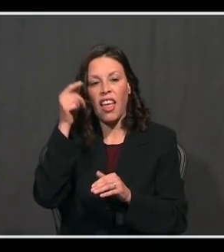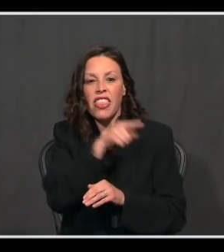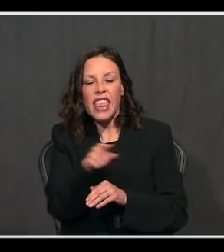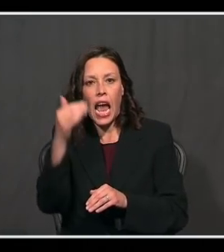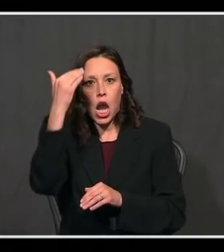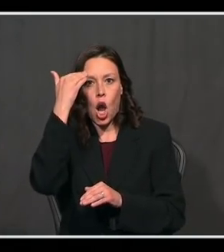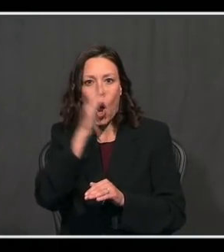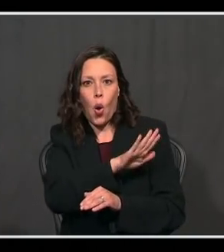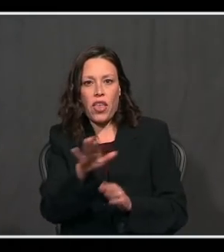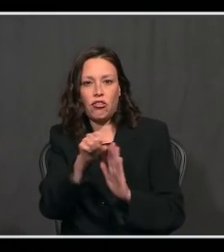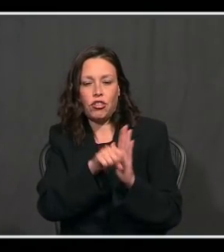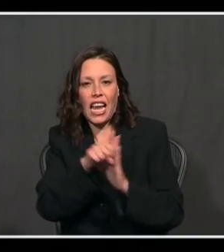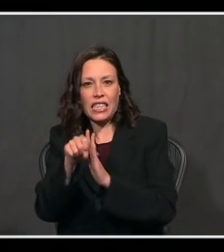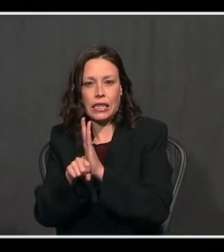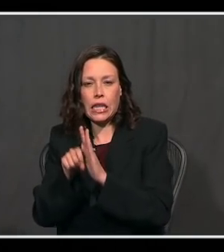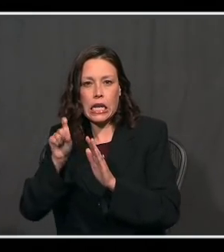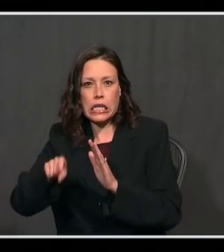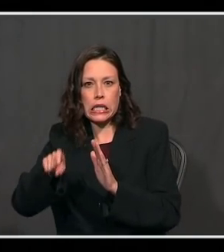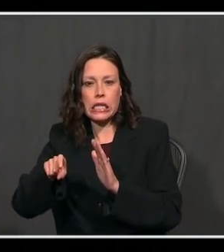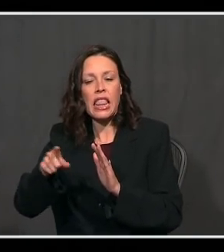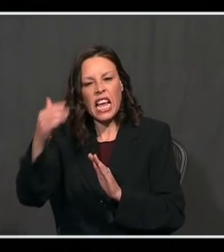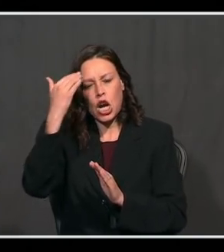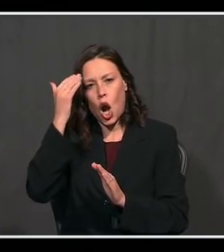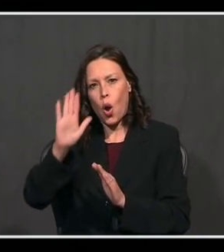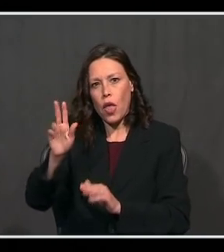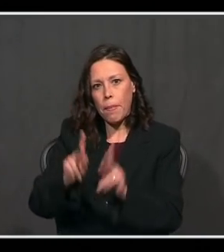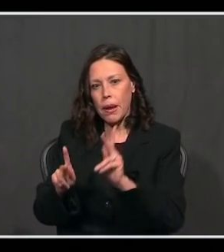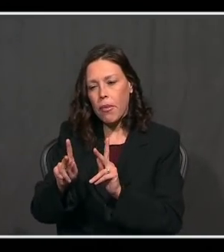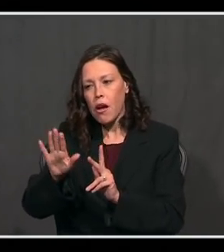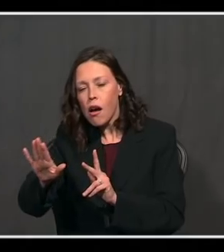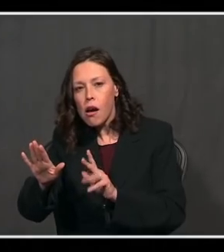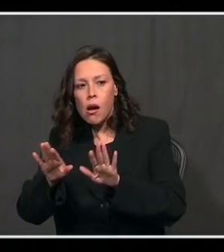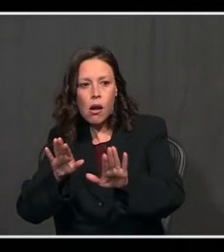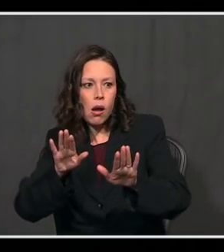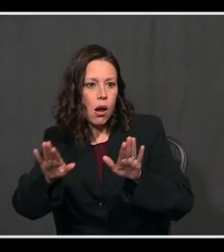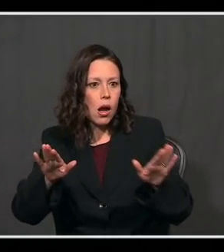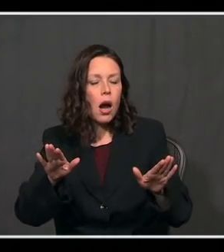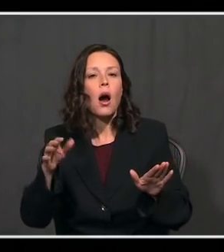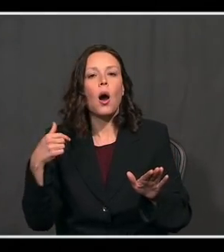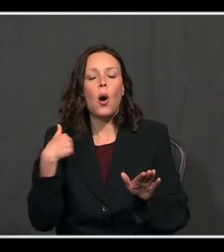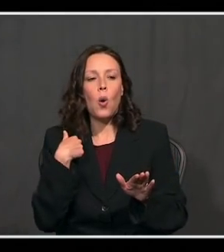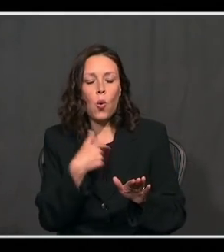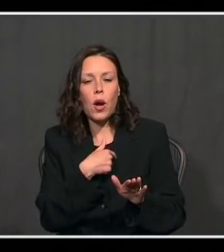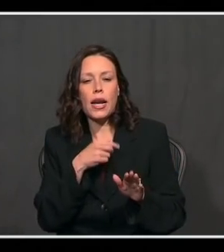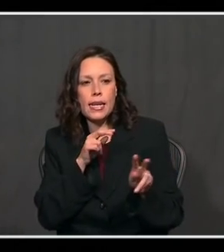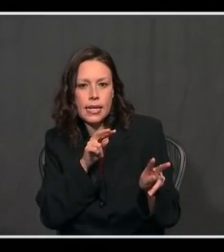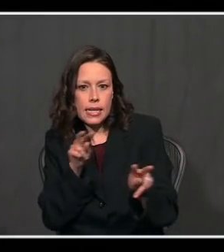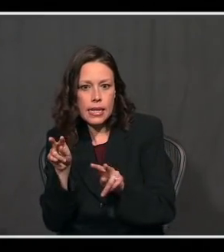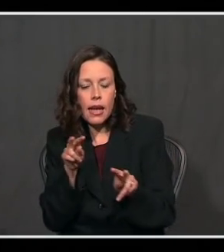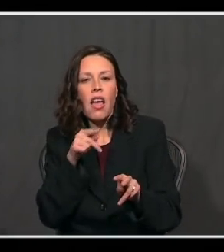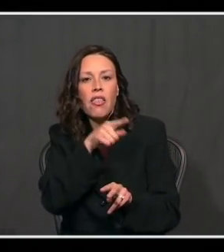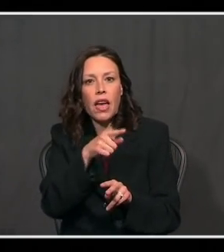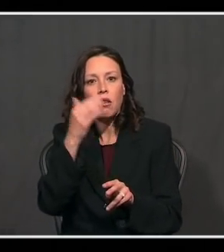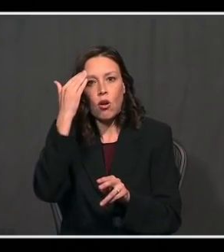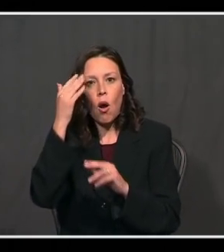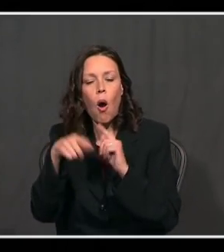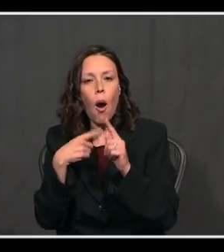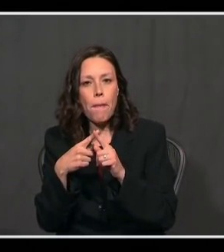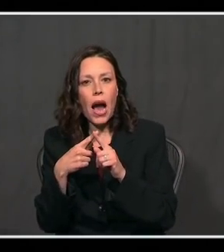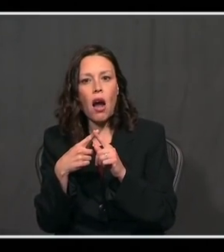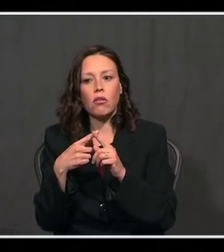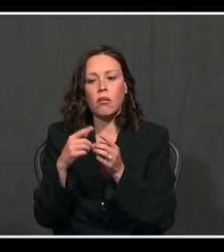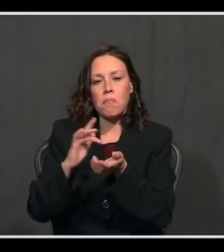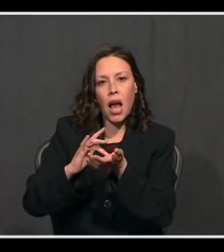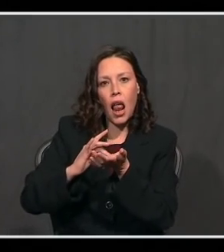their states. They know their people. They are being informed by highly